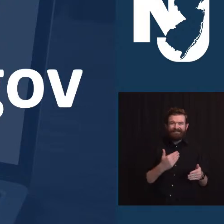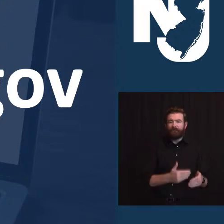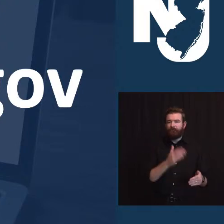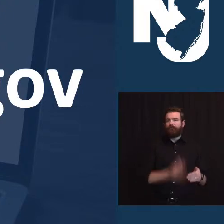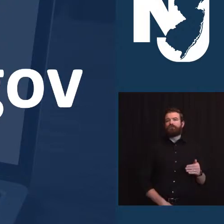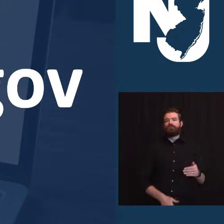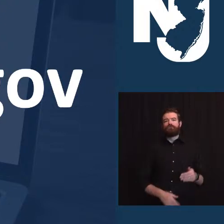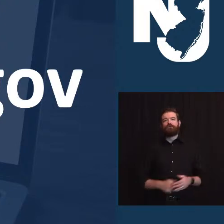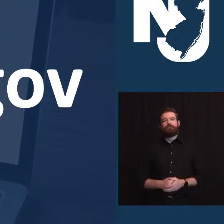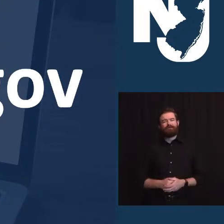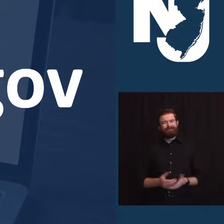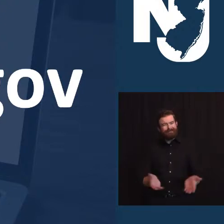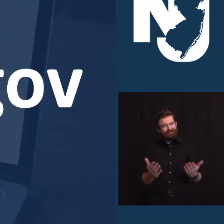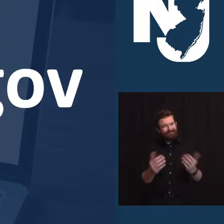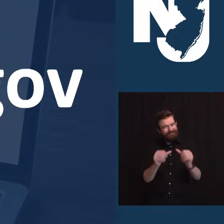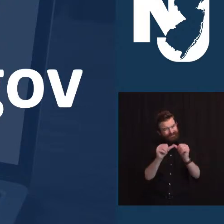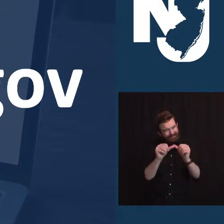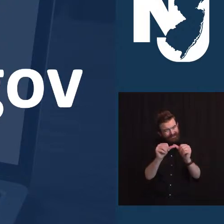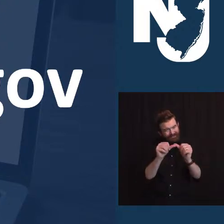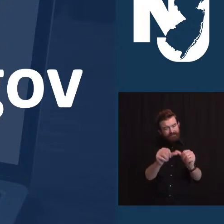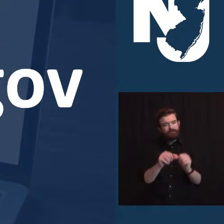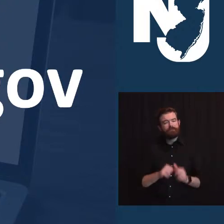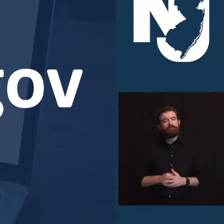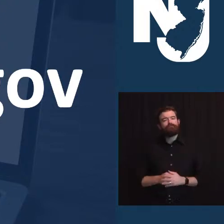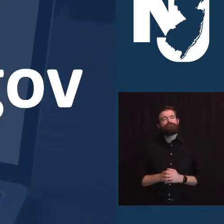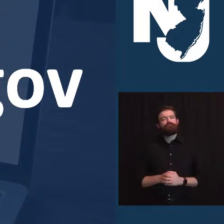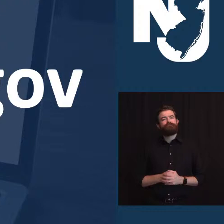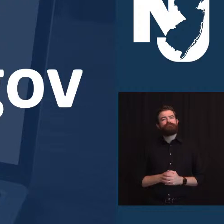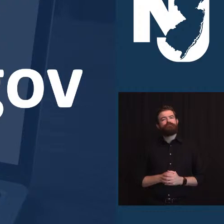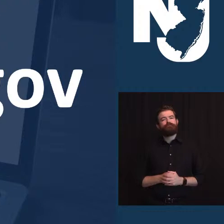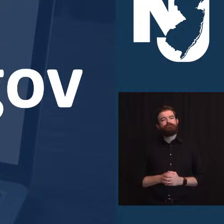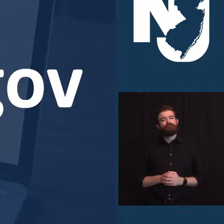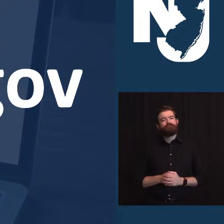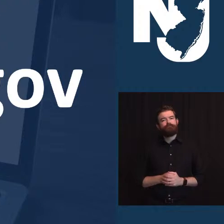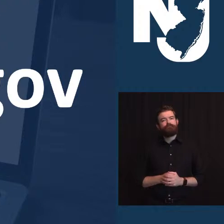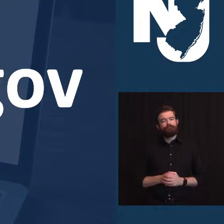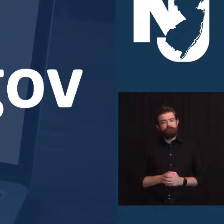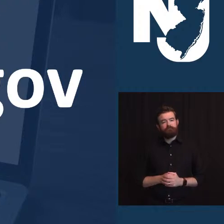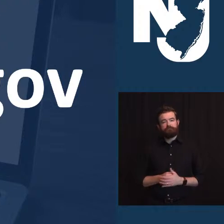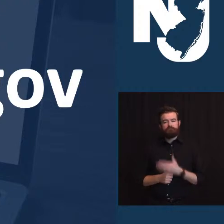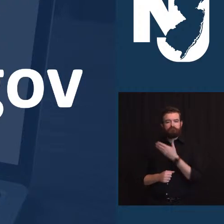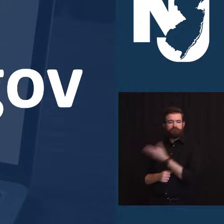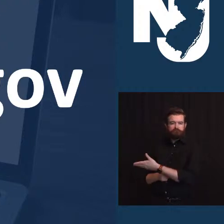there even faster. With that, please help me welcome the woman to my right, the Commissioner